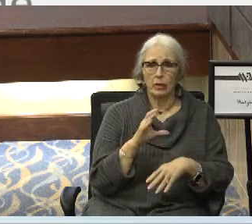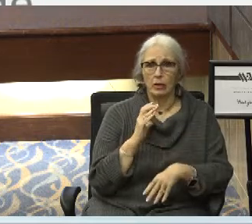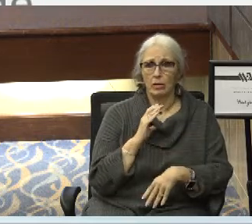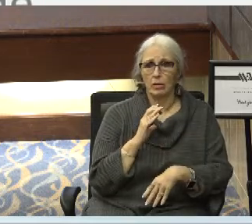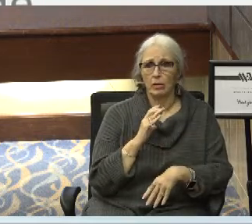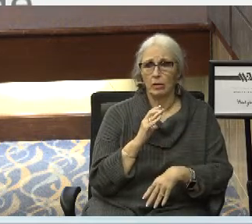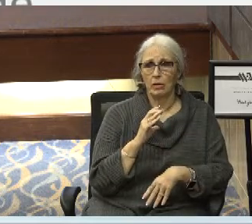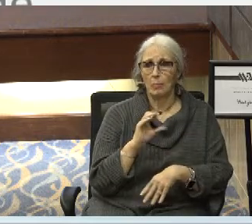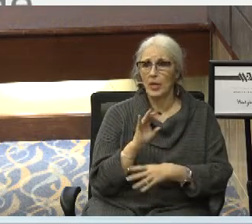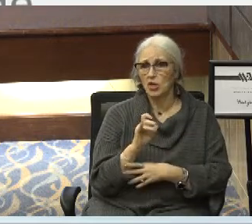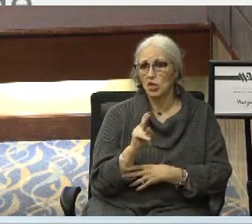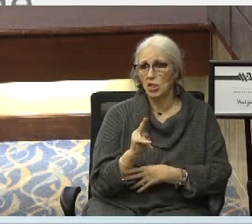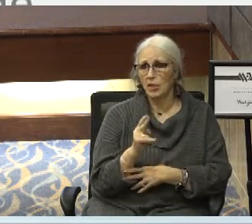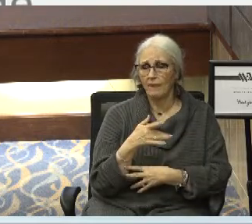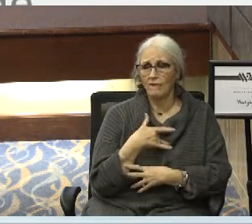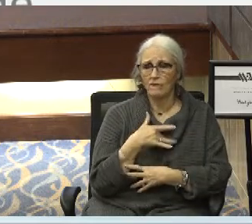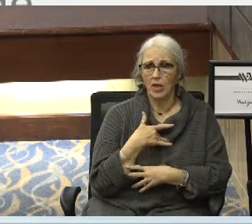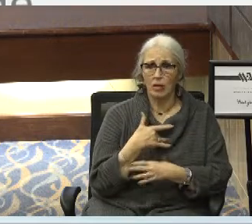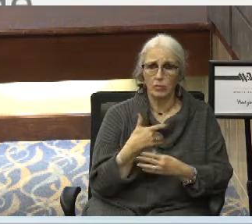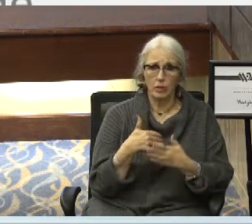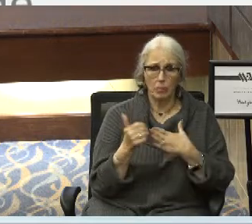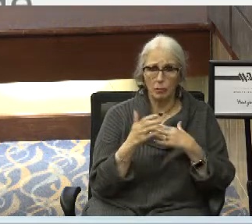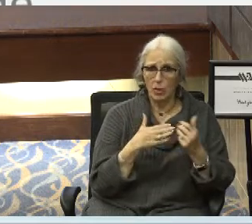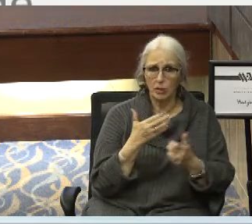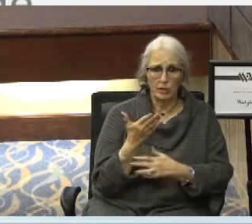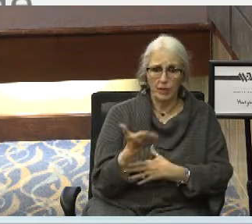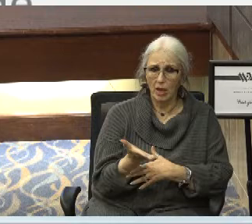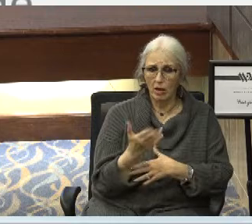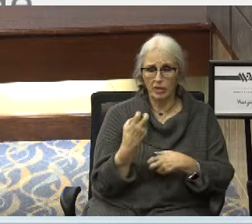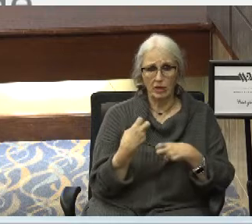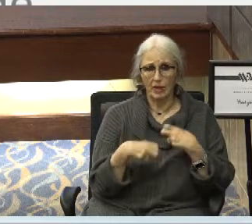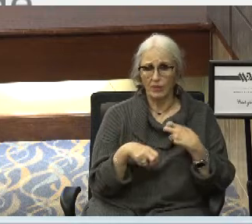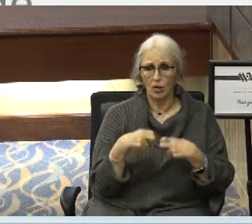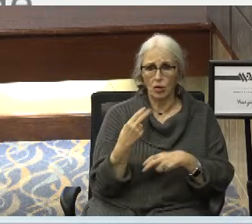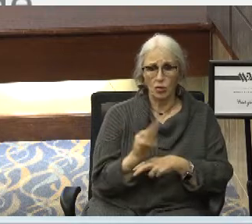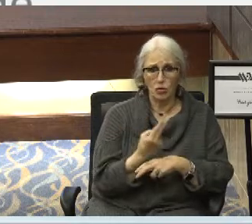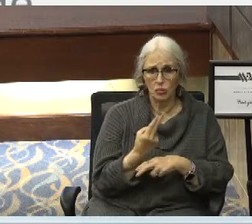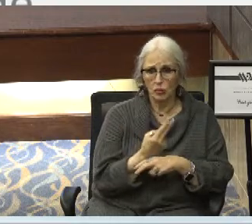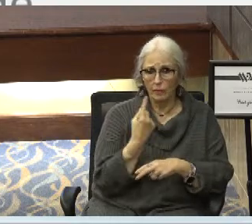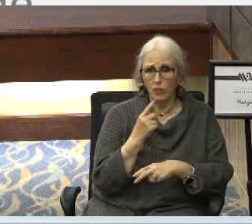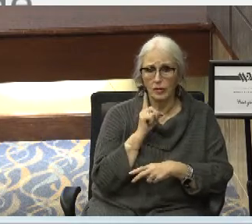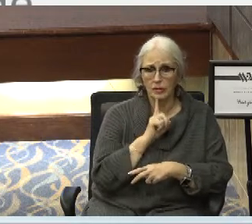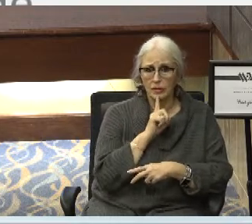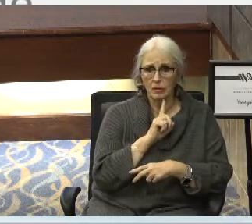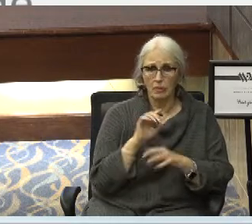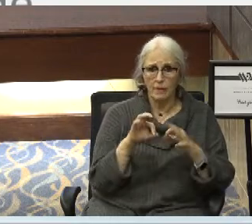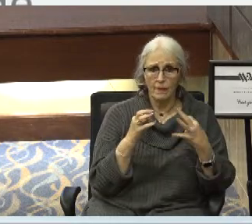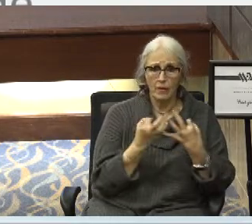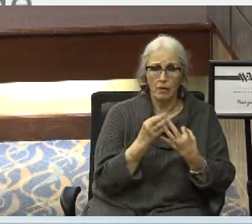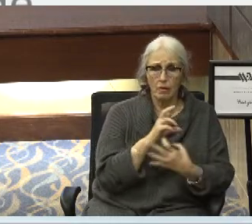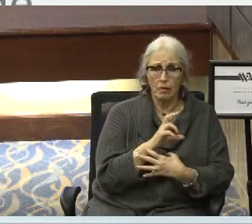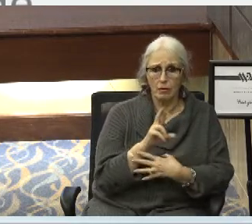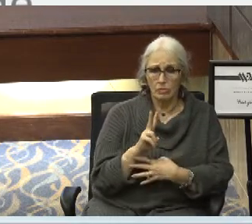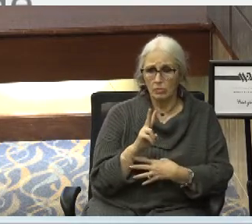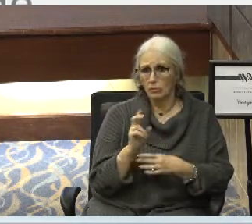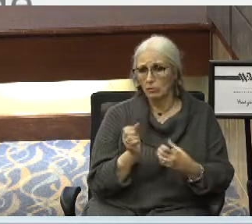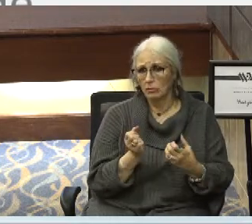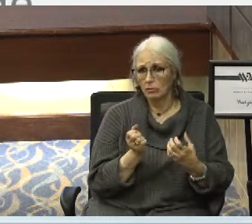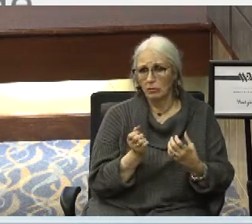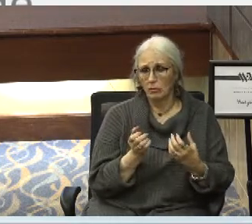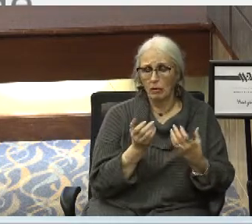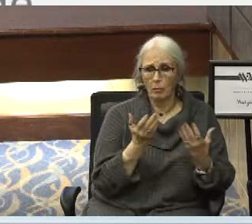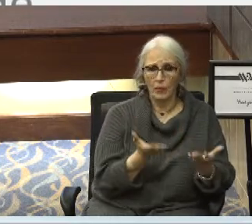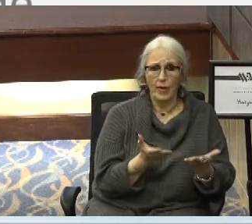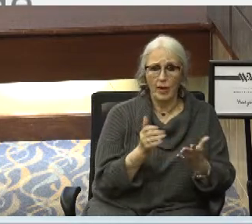of that building being there and somewhat difficulties of using that for single family, that the R2 provided some opportunities for